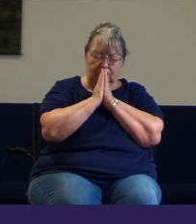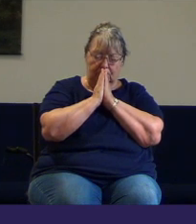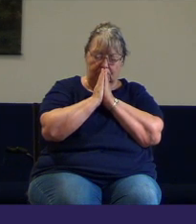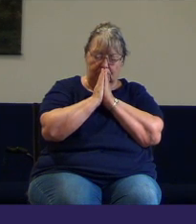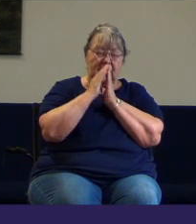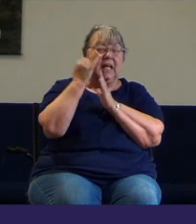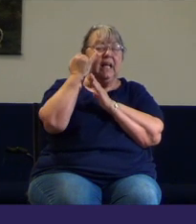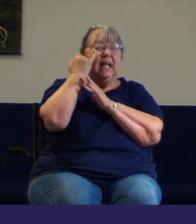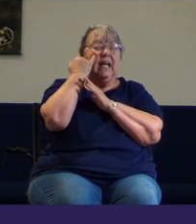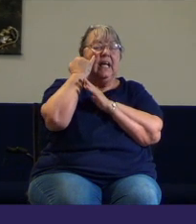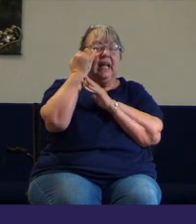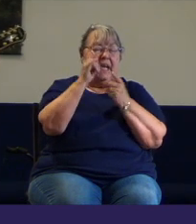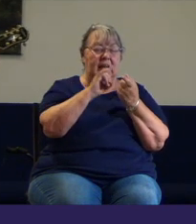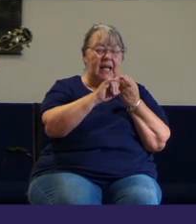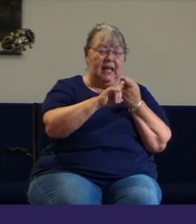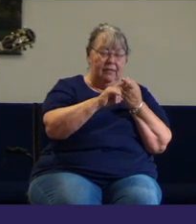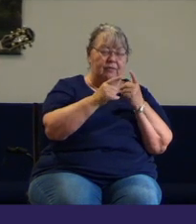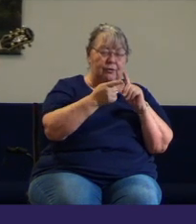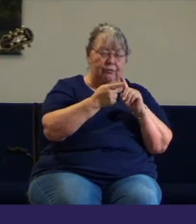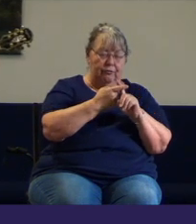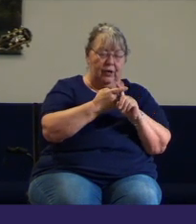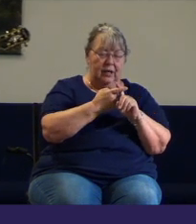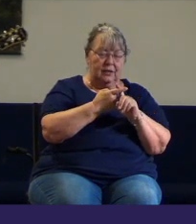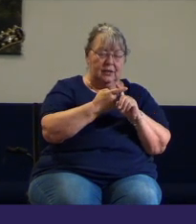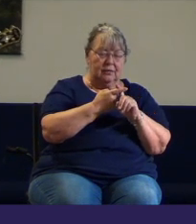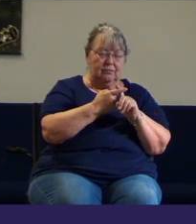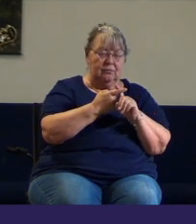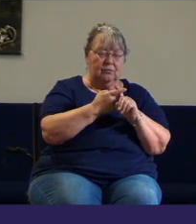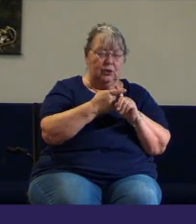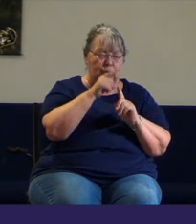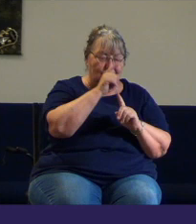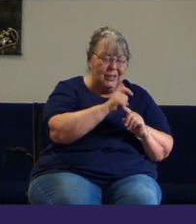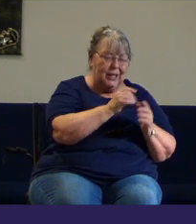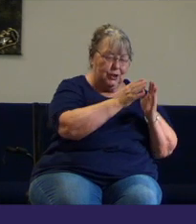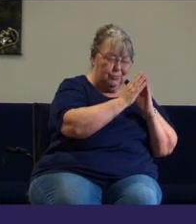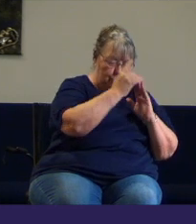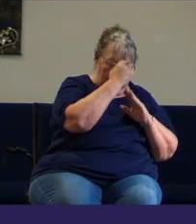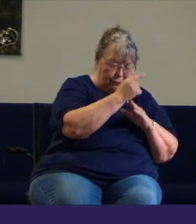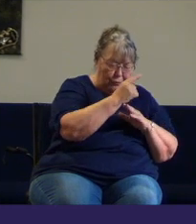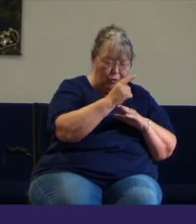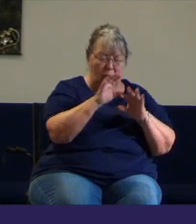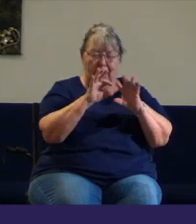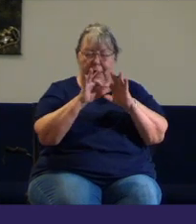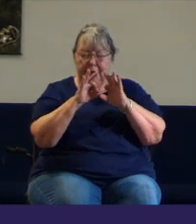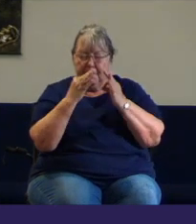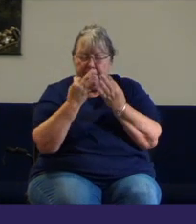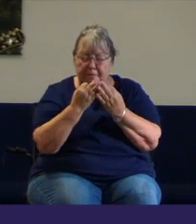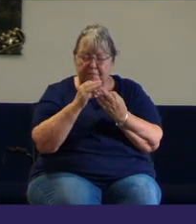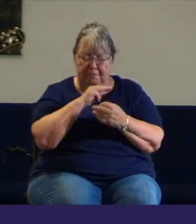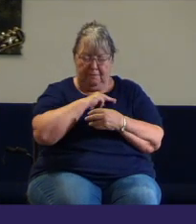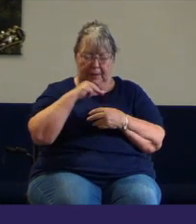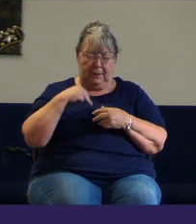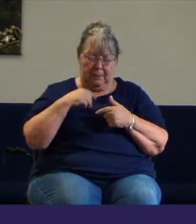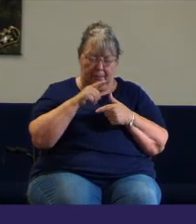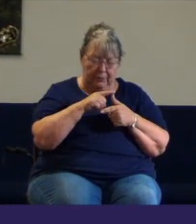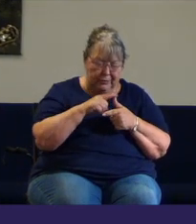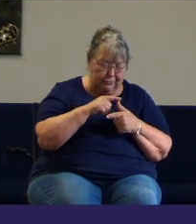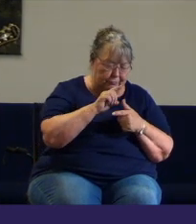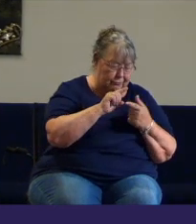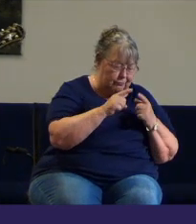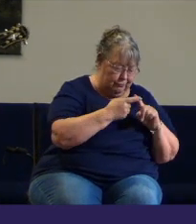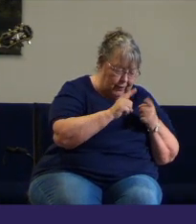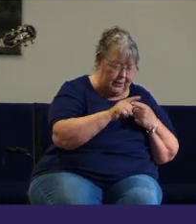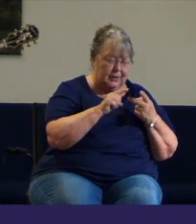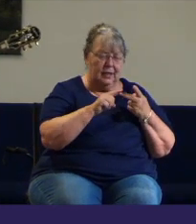If you have friends you know you need to be praying for, friends you need to know, family members that you need to tell them about